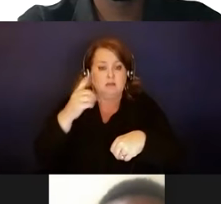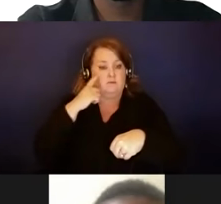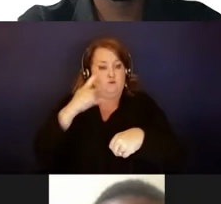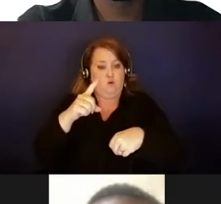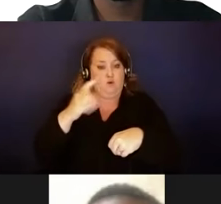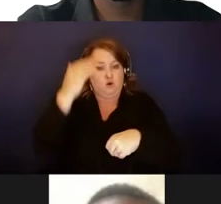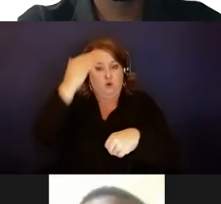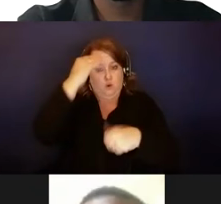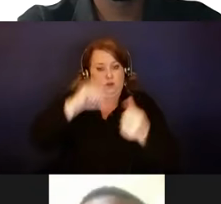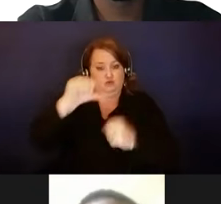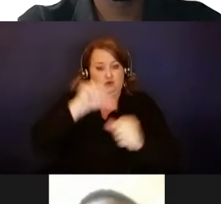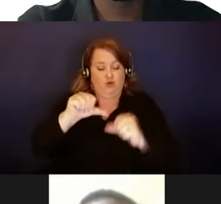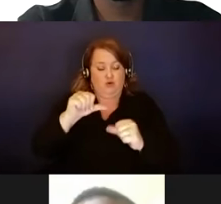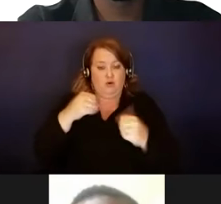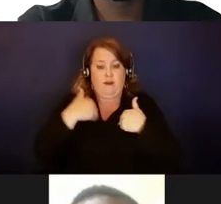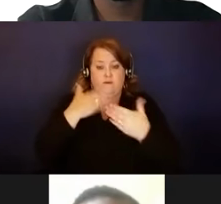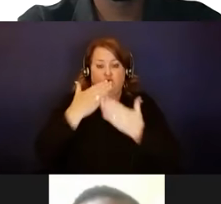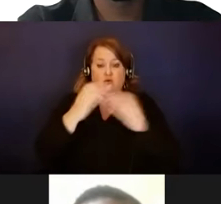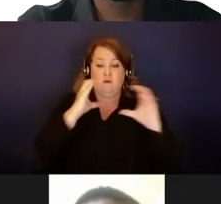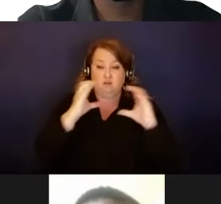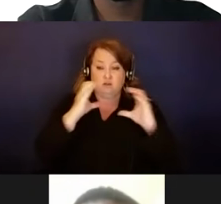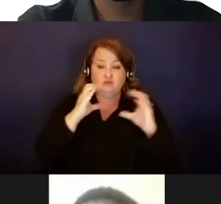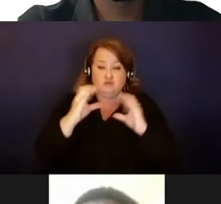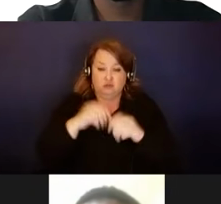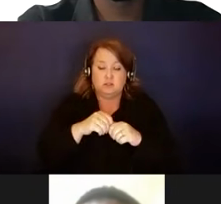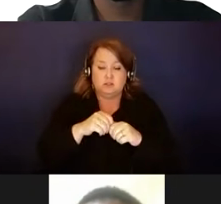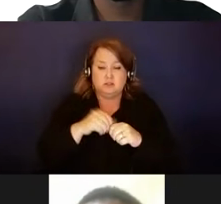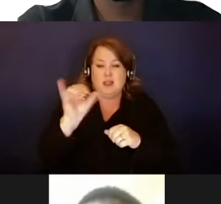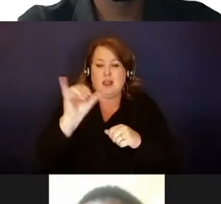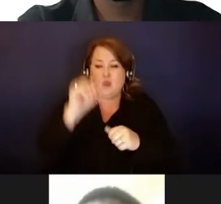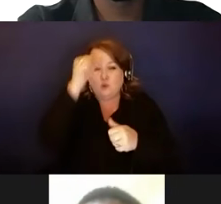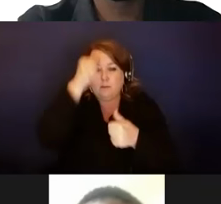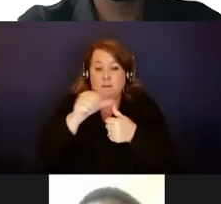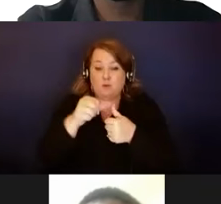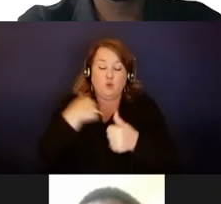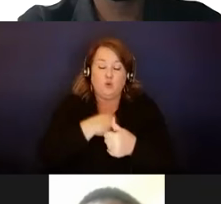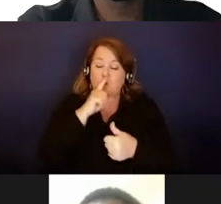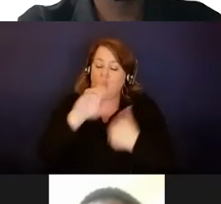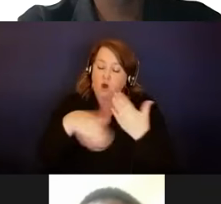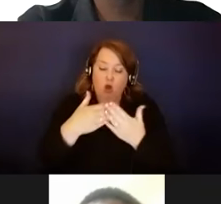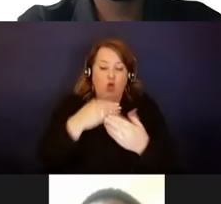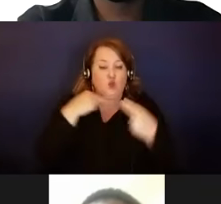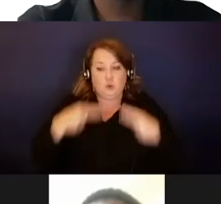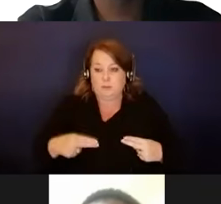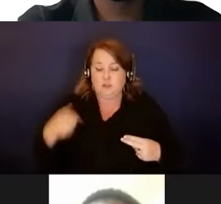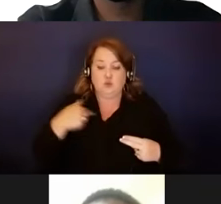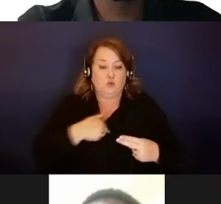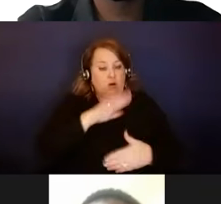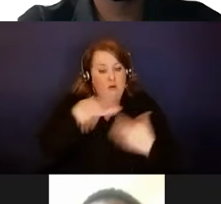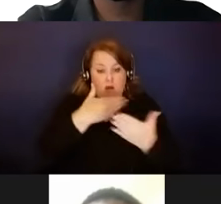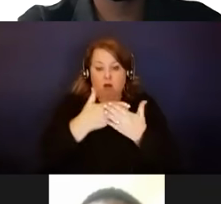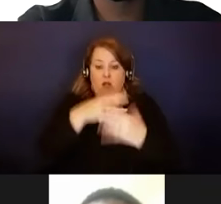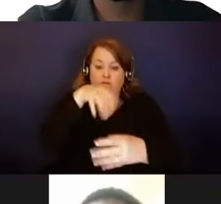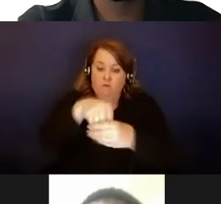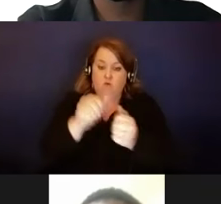and have some conversations, and kind of almost like remembering at the end of the day, we're all human beings, we're all part of the community, but